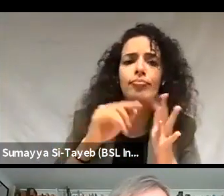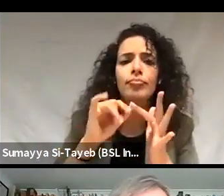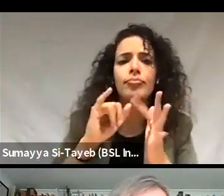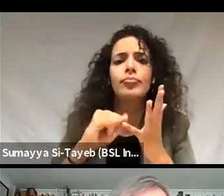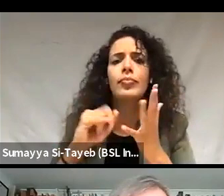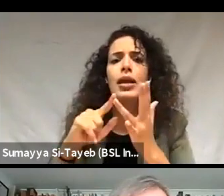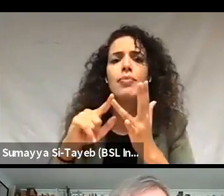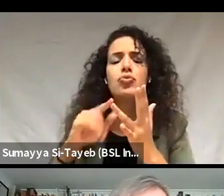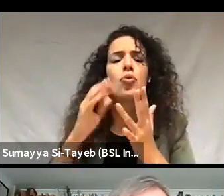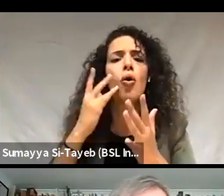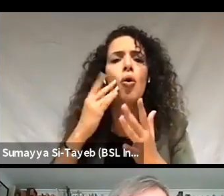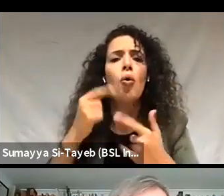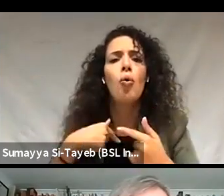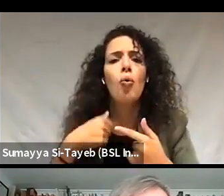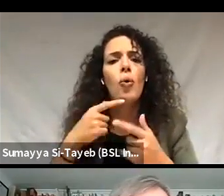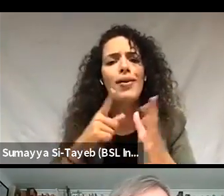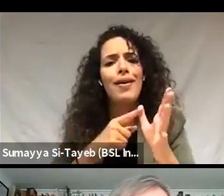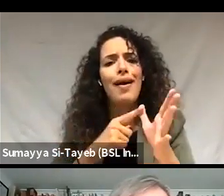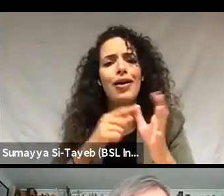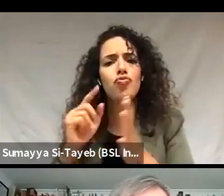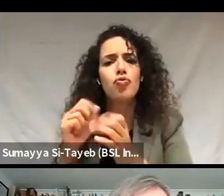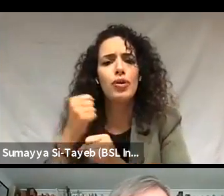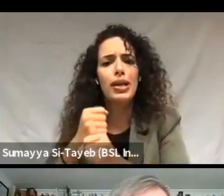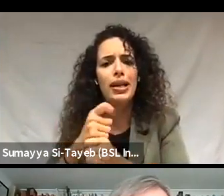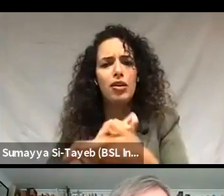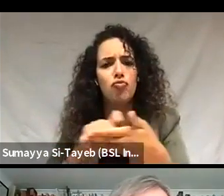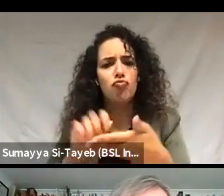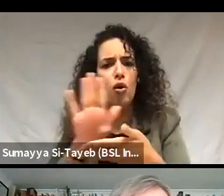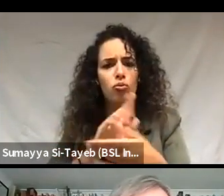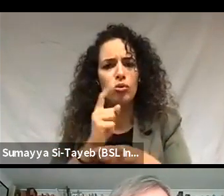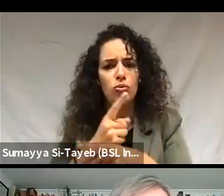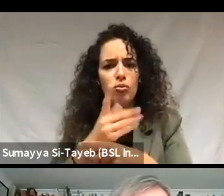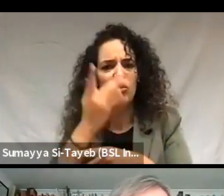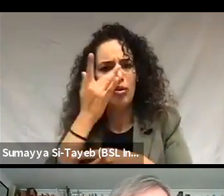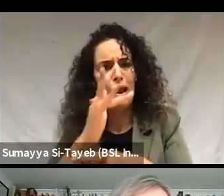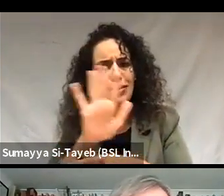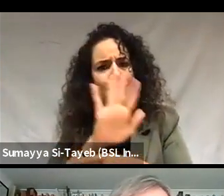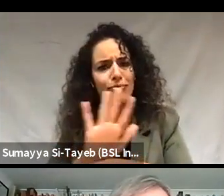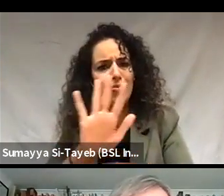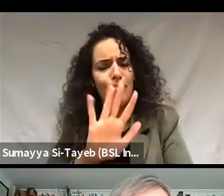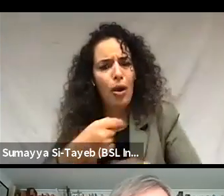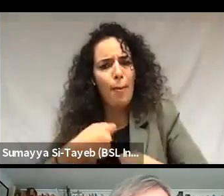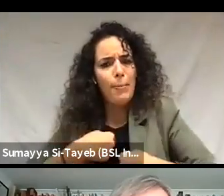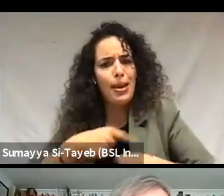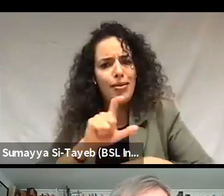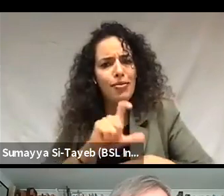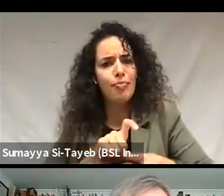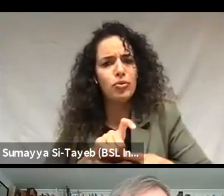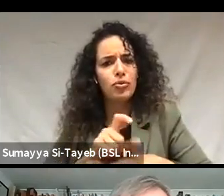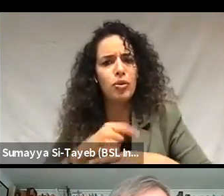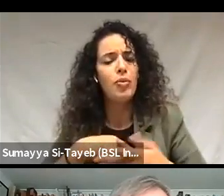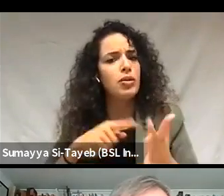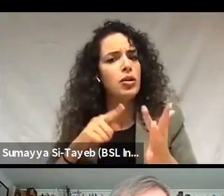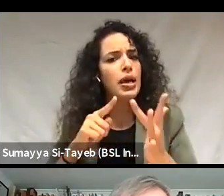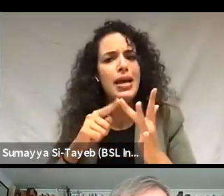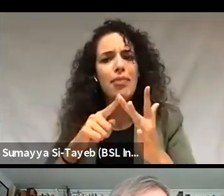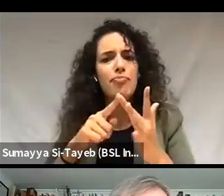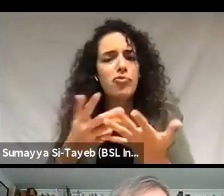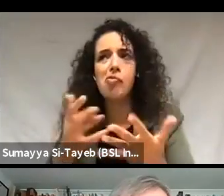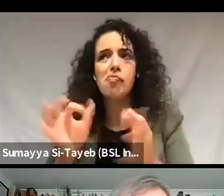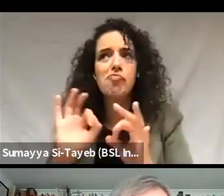wrote about myself and the mosque. And unfortunately, we didn't get what we need to get. We've been